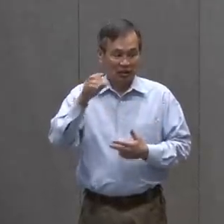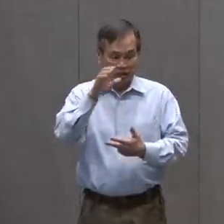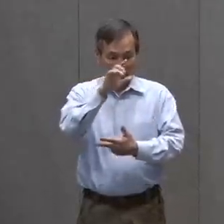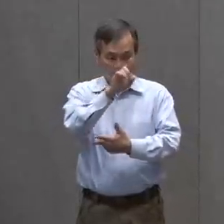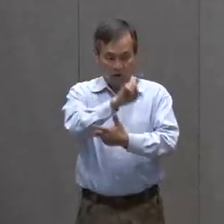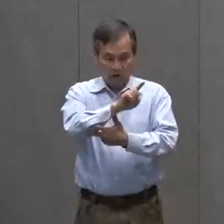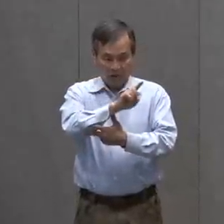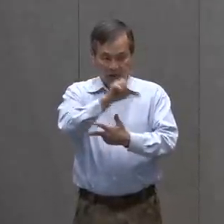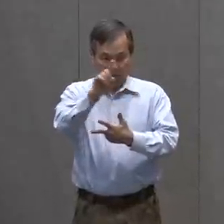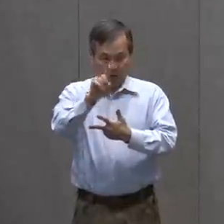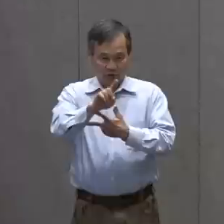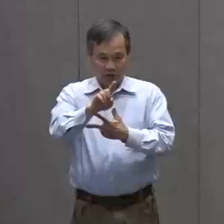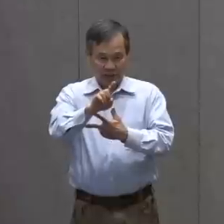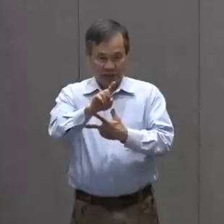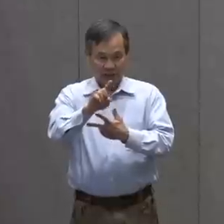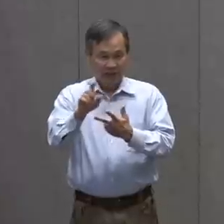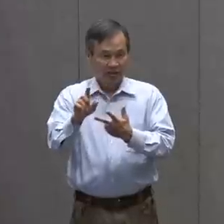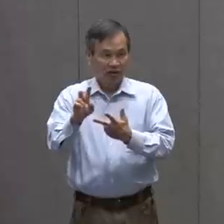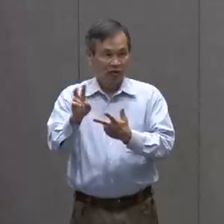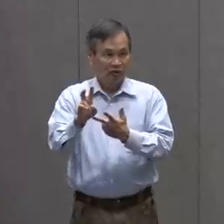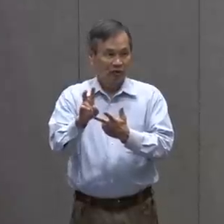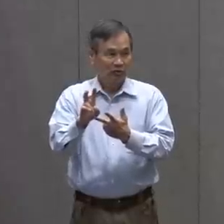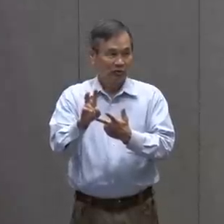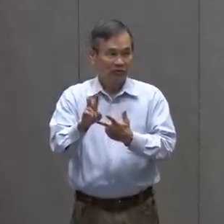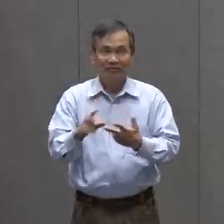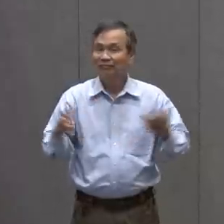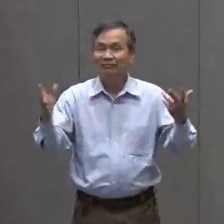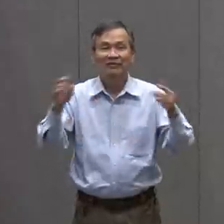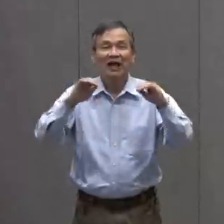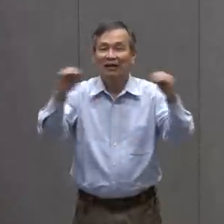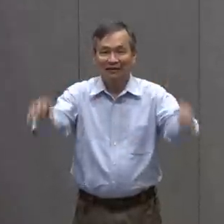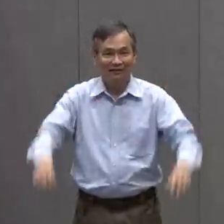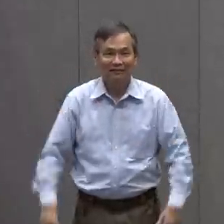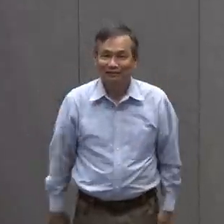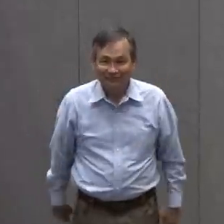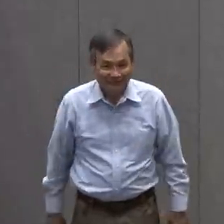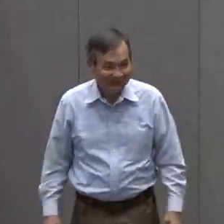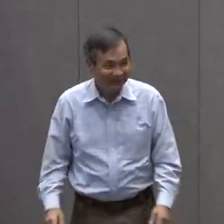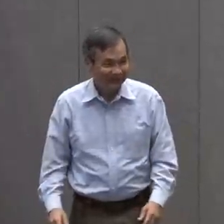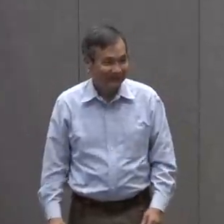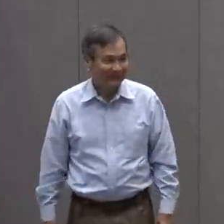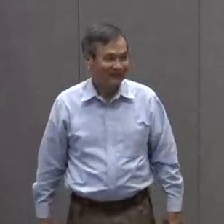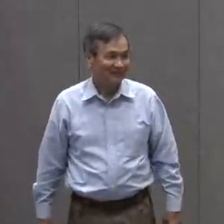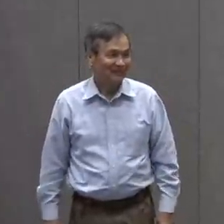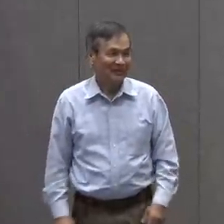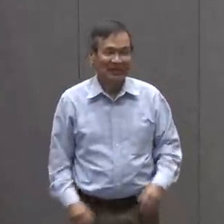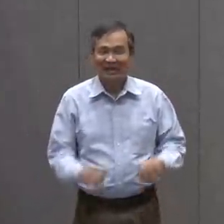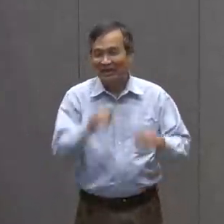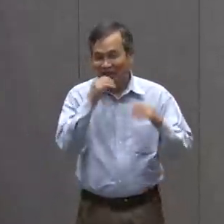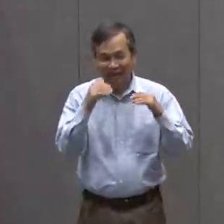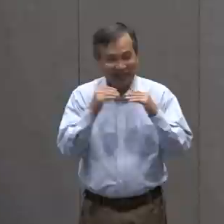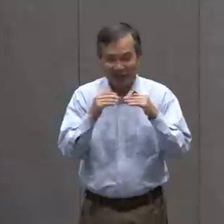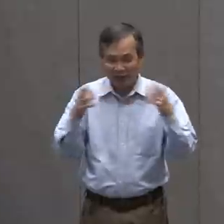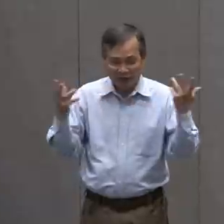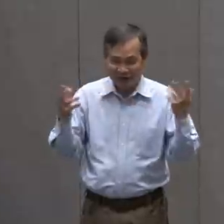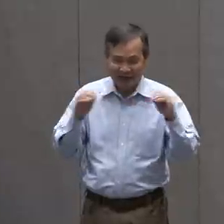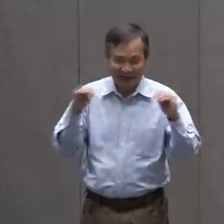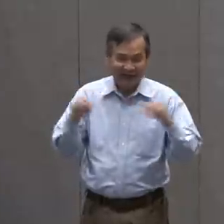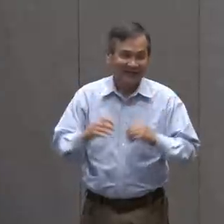a 1, a 1, and a 2. That's not going to help me, because any way I do that, it's not going to work.